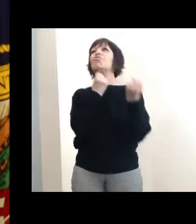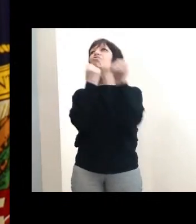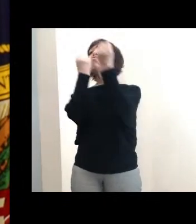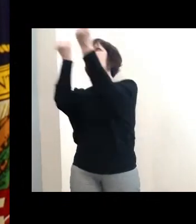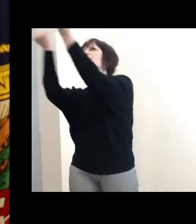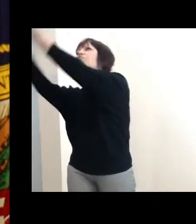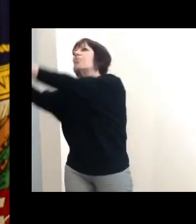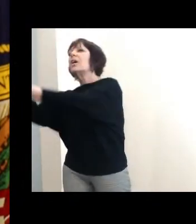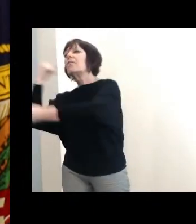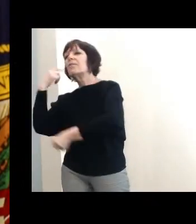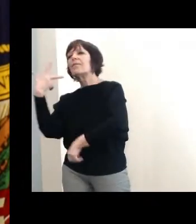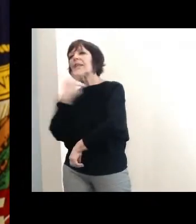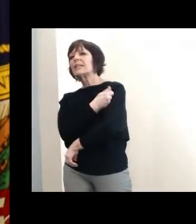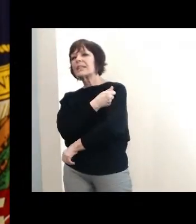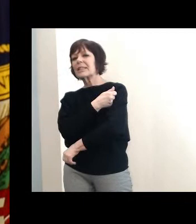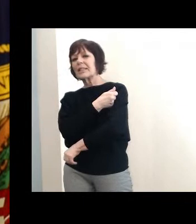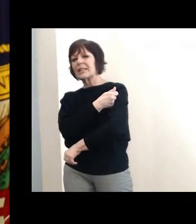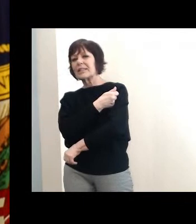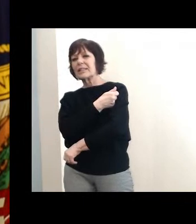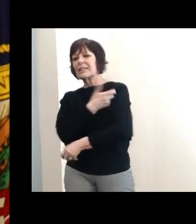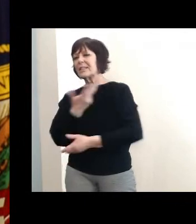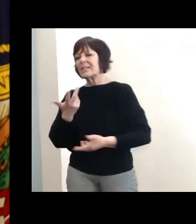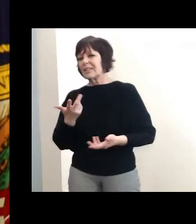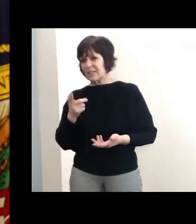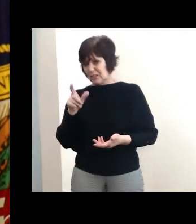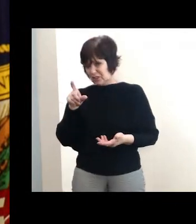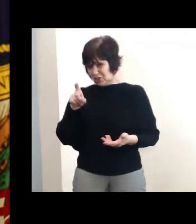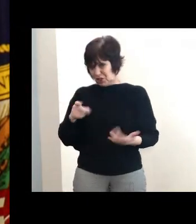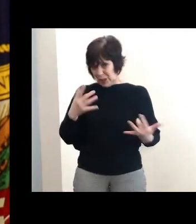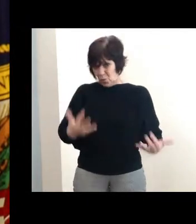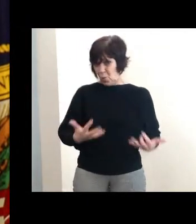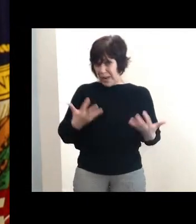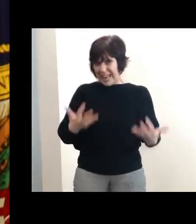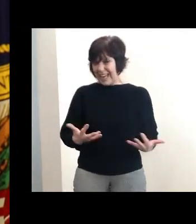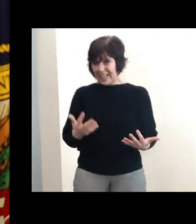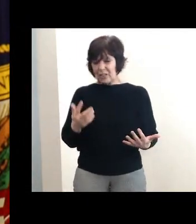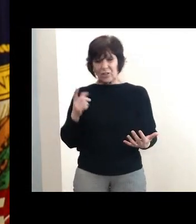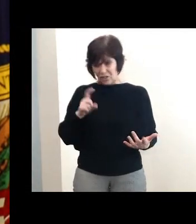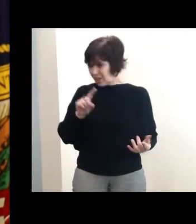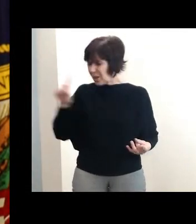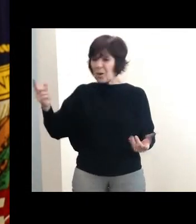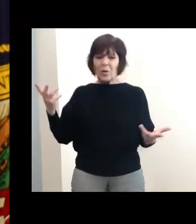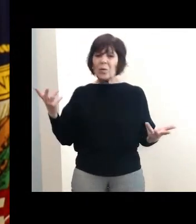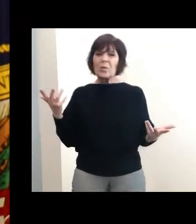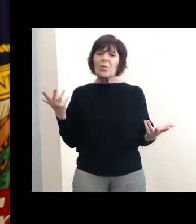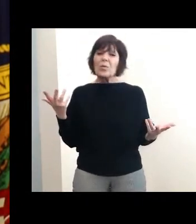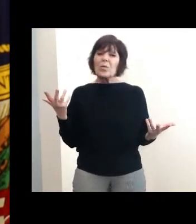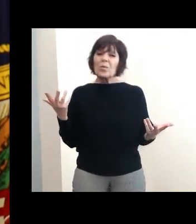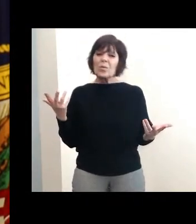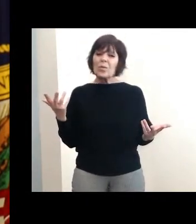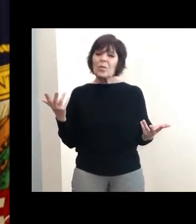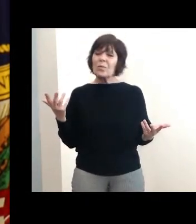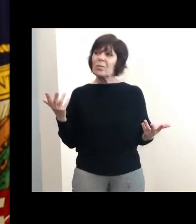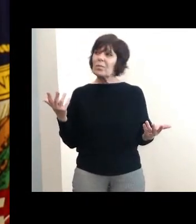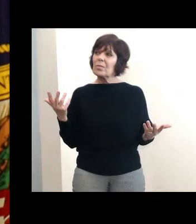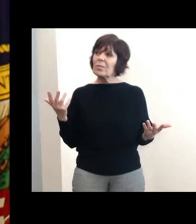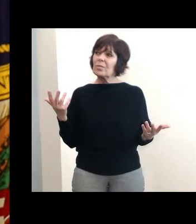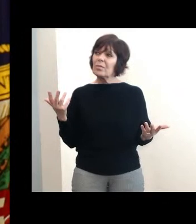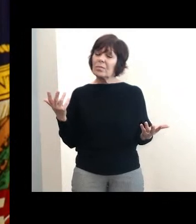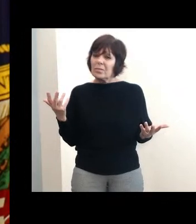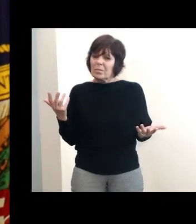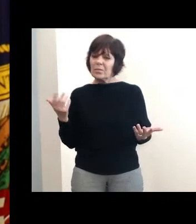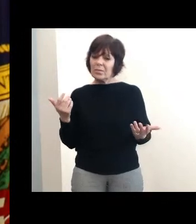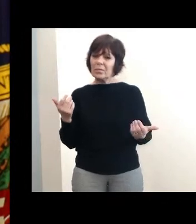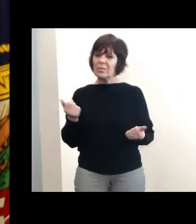to get a vaccine, even though it's far away. Should they wait to do it? With the possibility that more vaccines